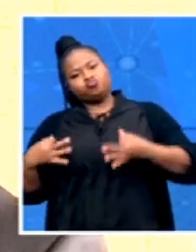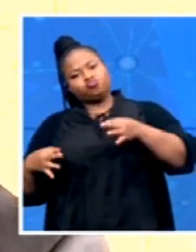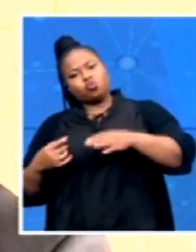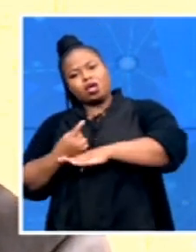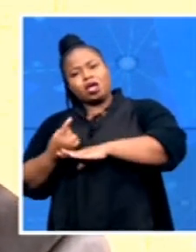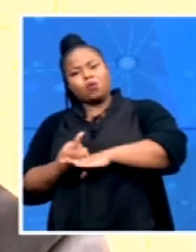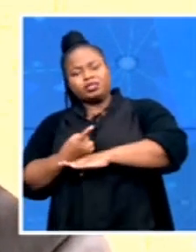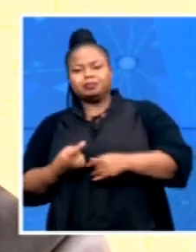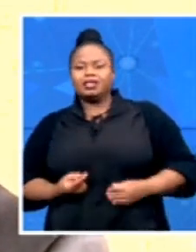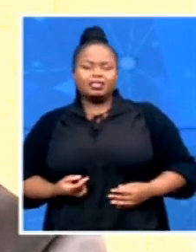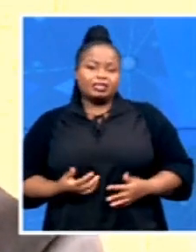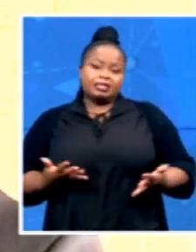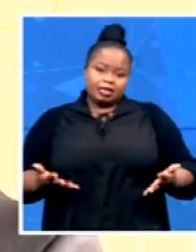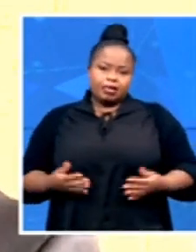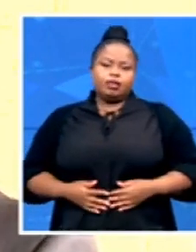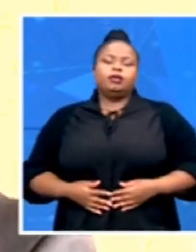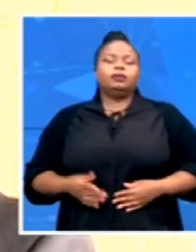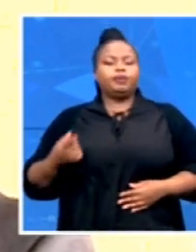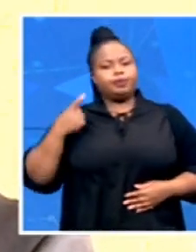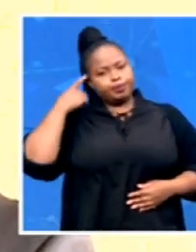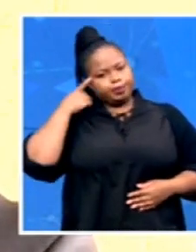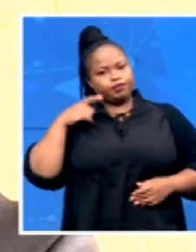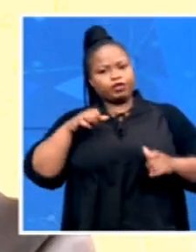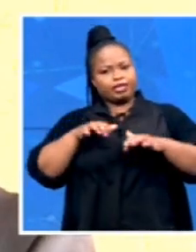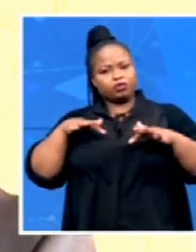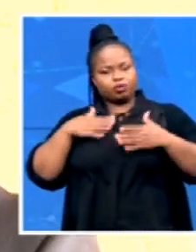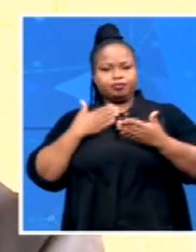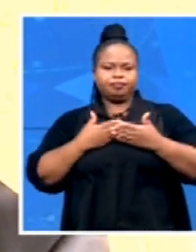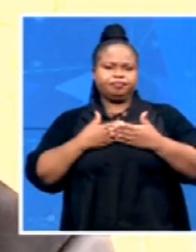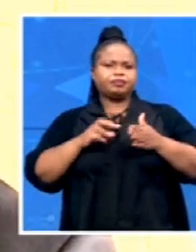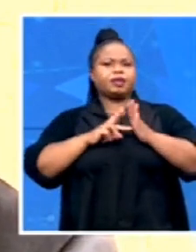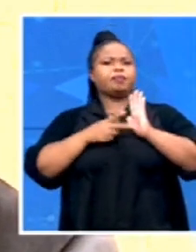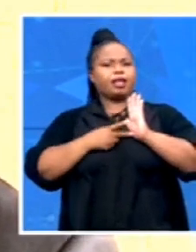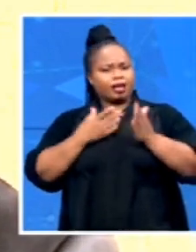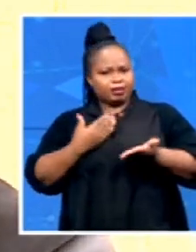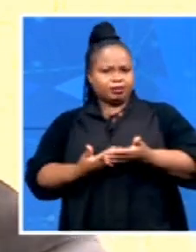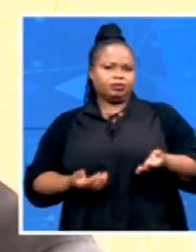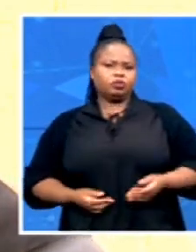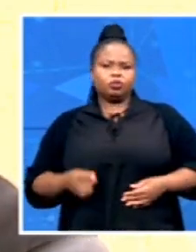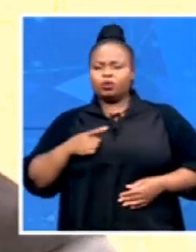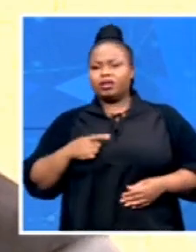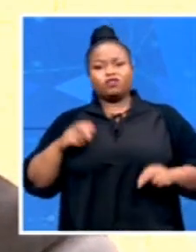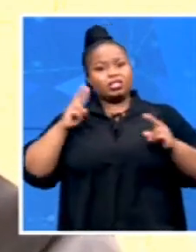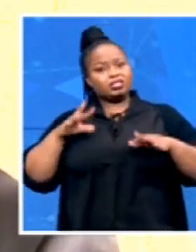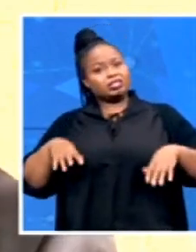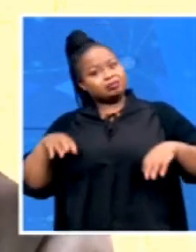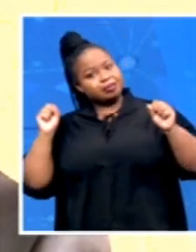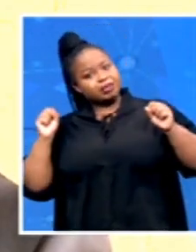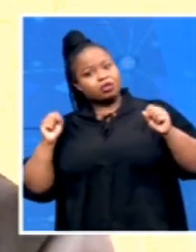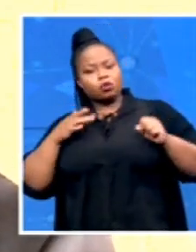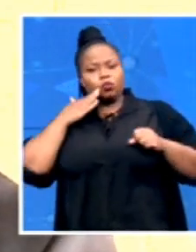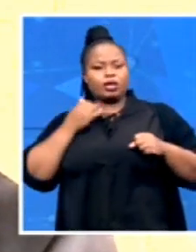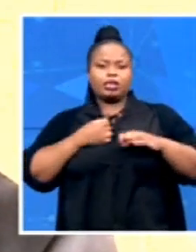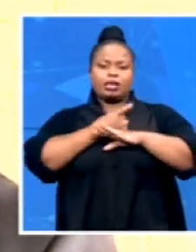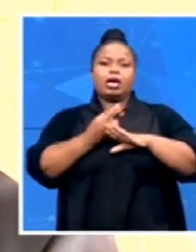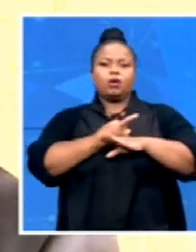that ESCOM can plan such that they don't apply load shedding during the examination hours. They can do anything after that, but they need